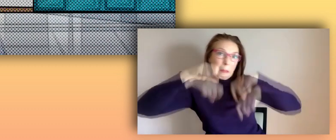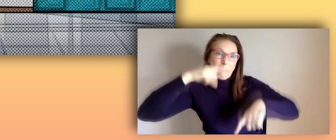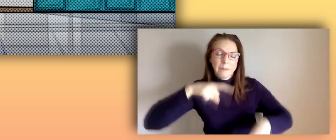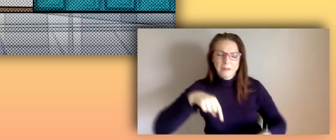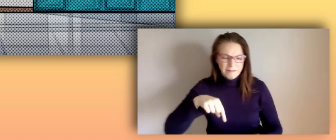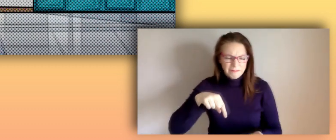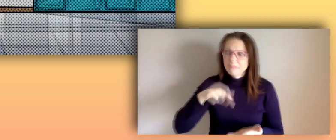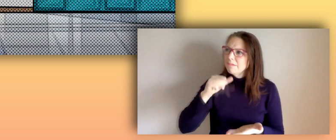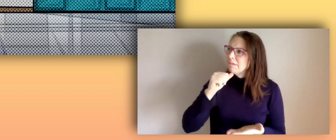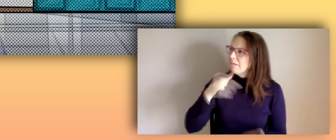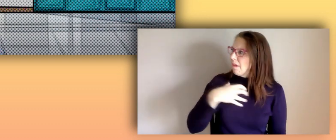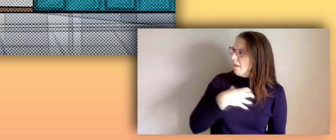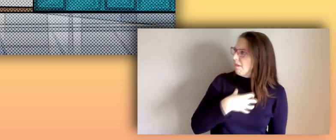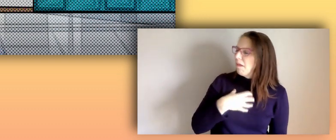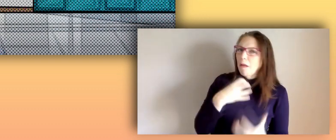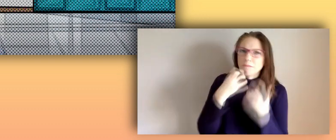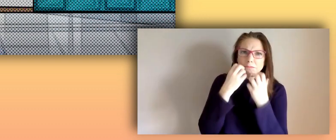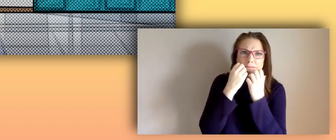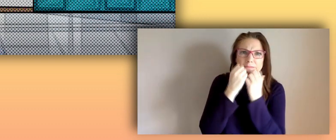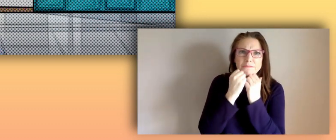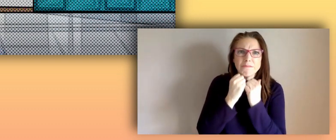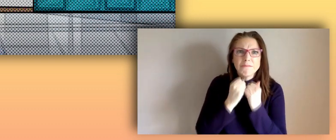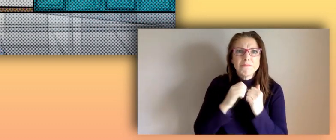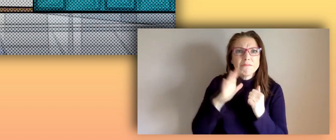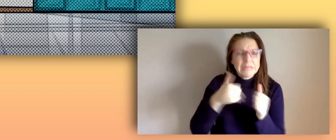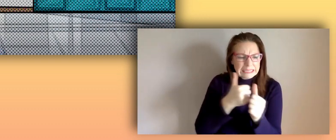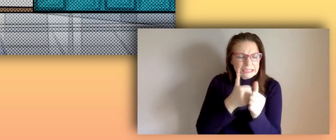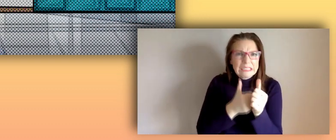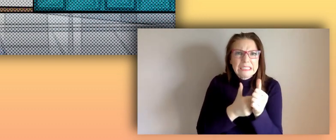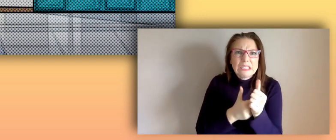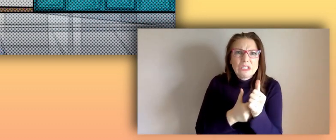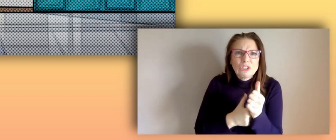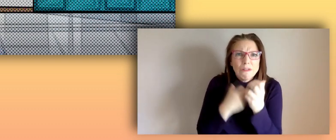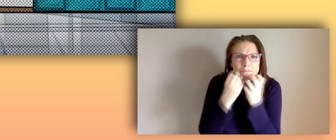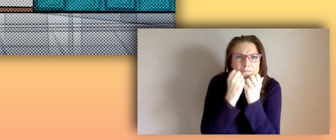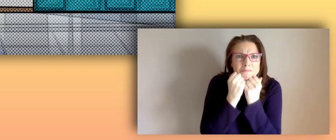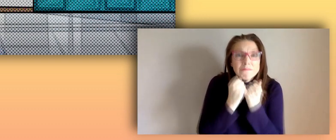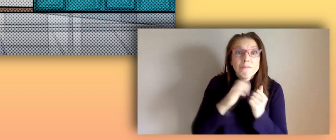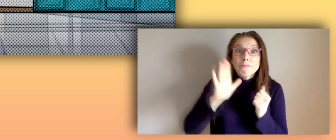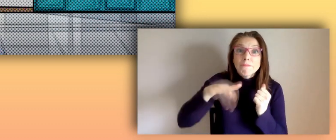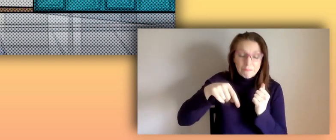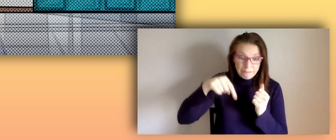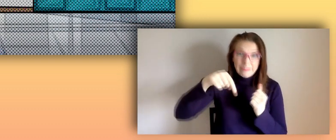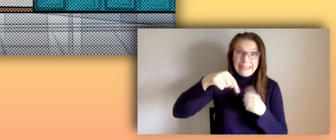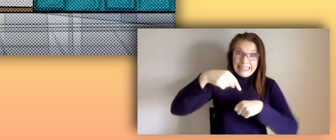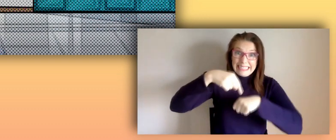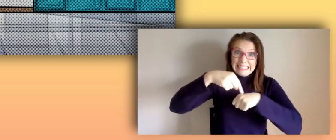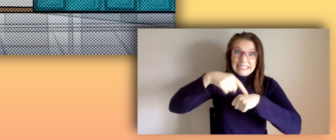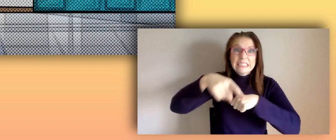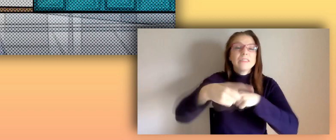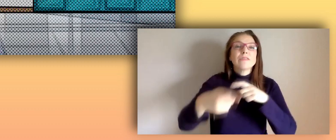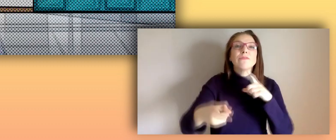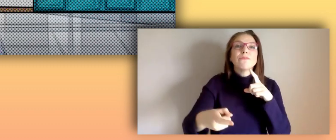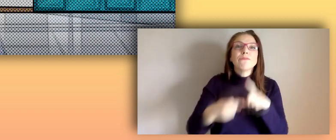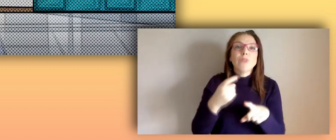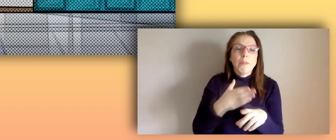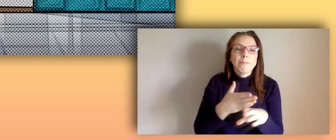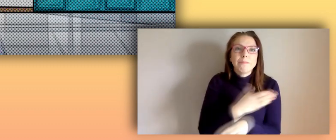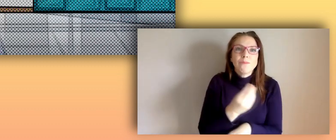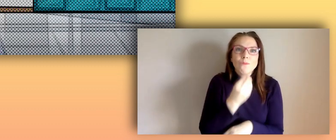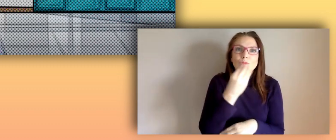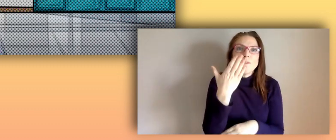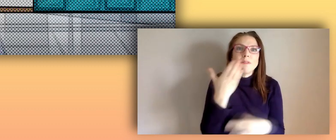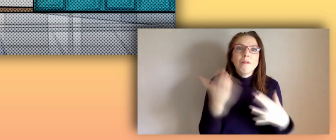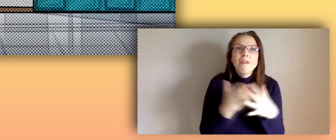not icky. They're precious to me. Each one holds a story. See, this one is from right before lunch